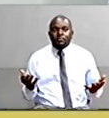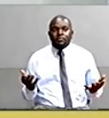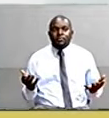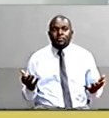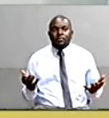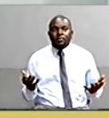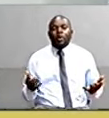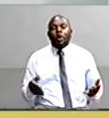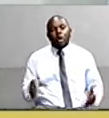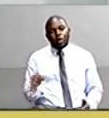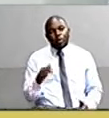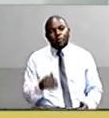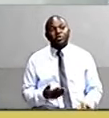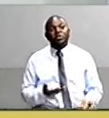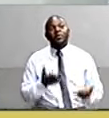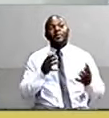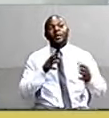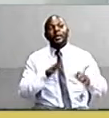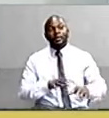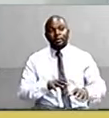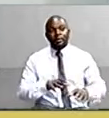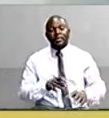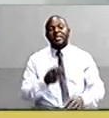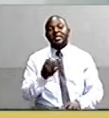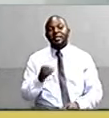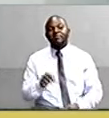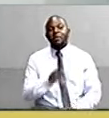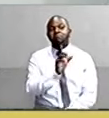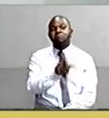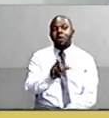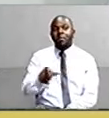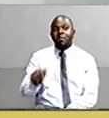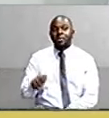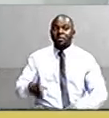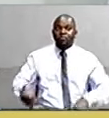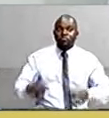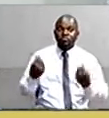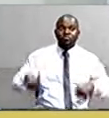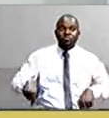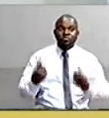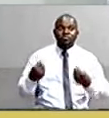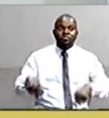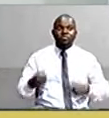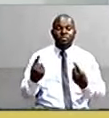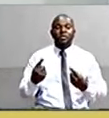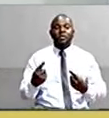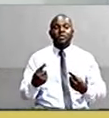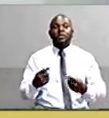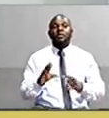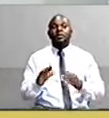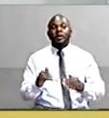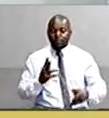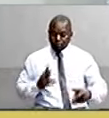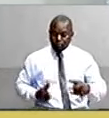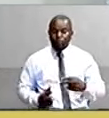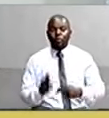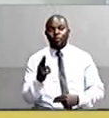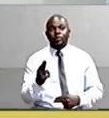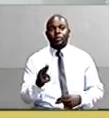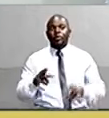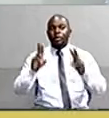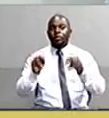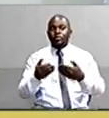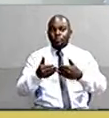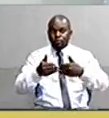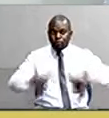We will all perish if everybody becomes violent. So we are going to launch a